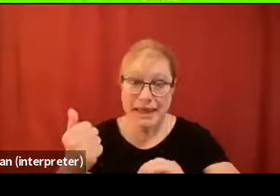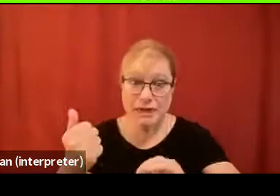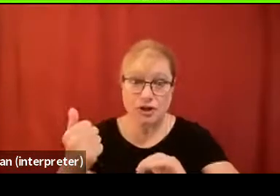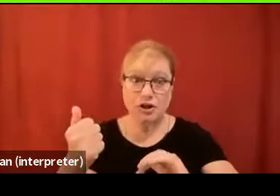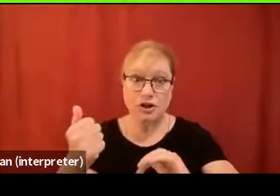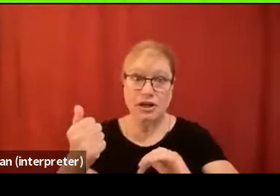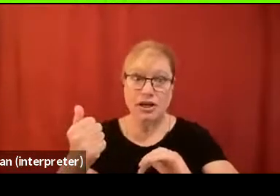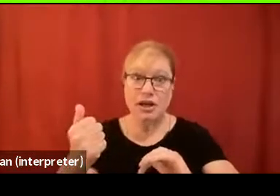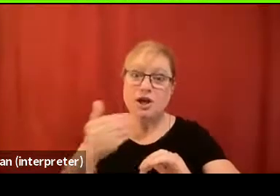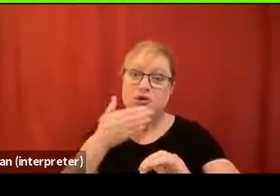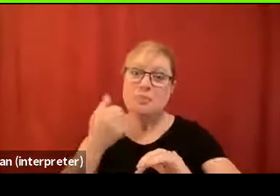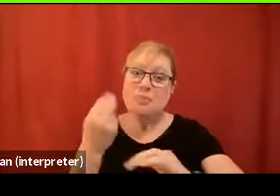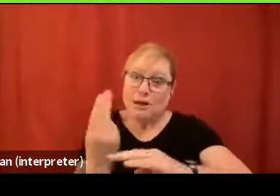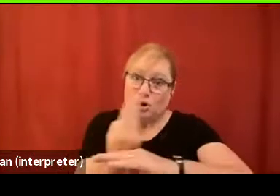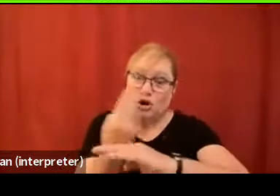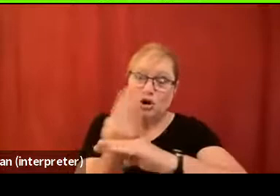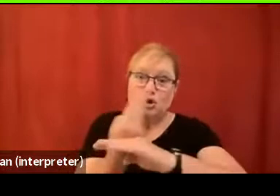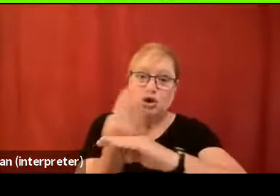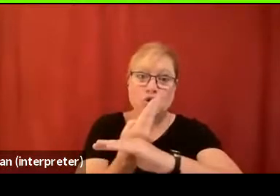to better utilize that